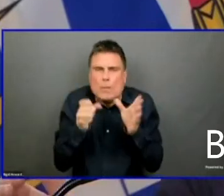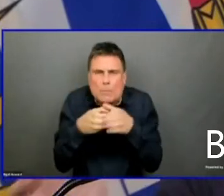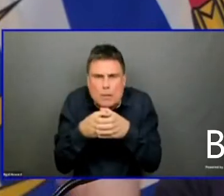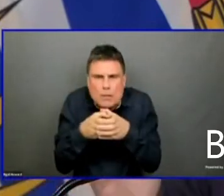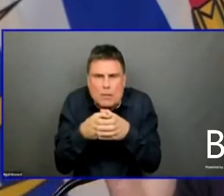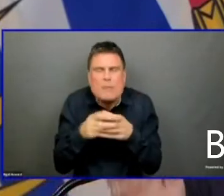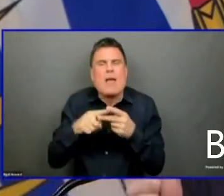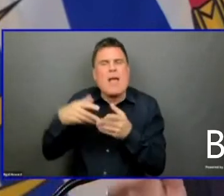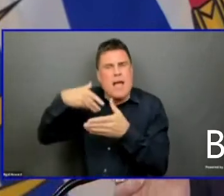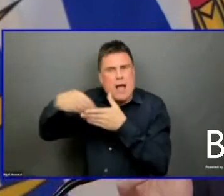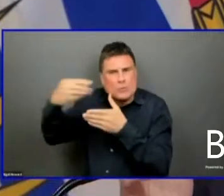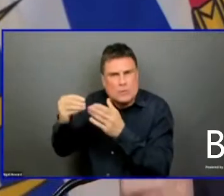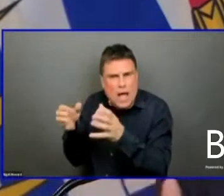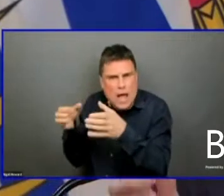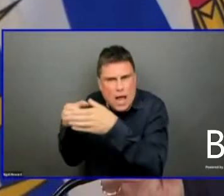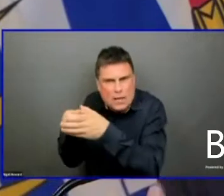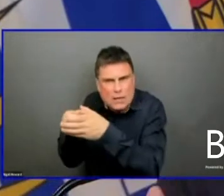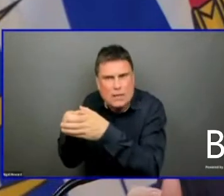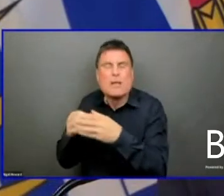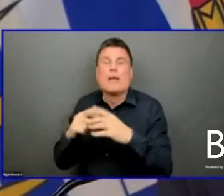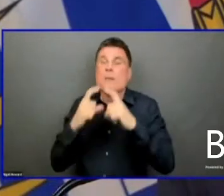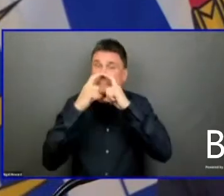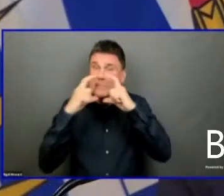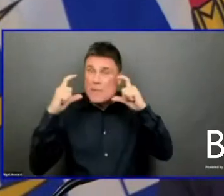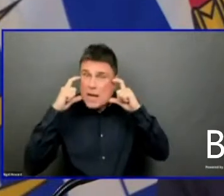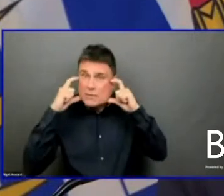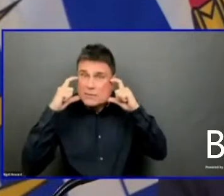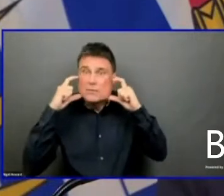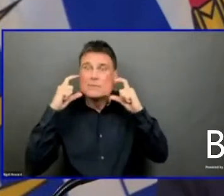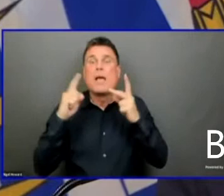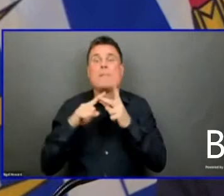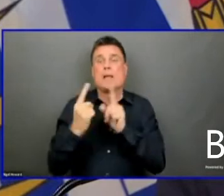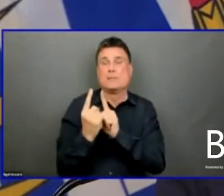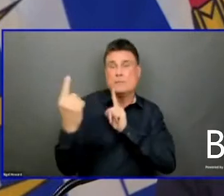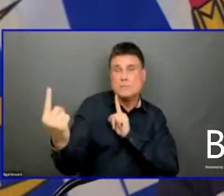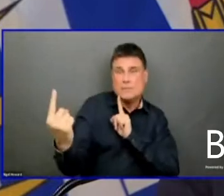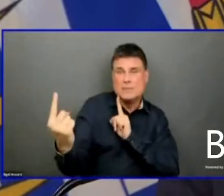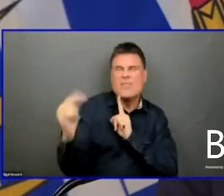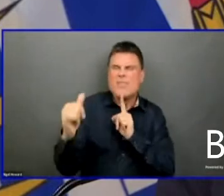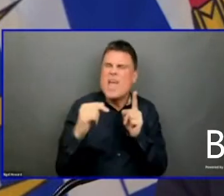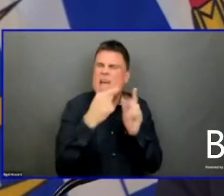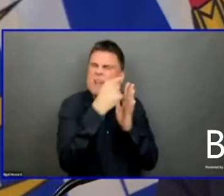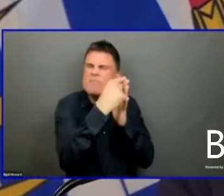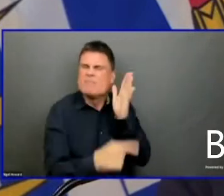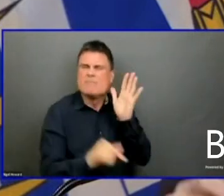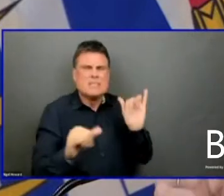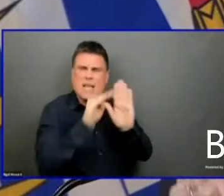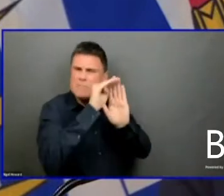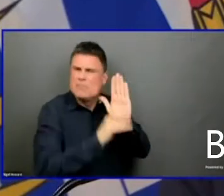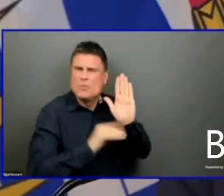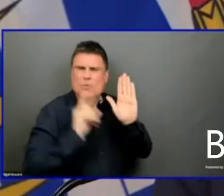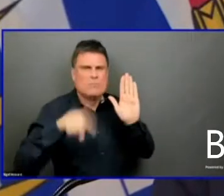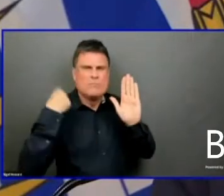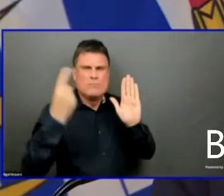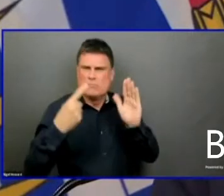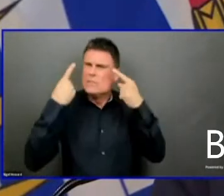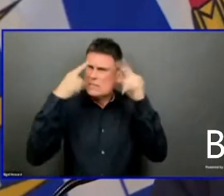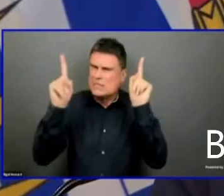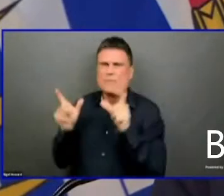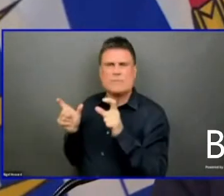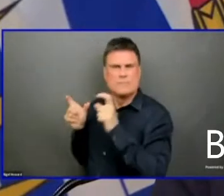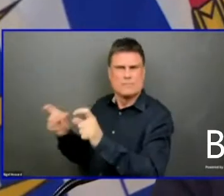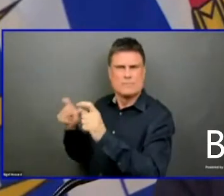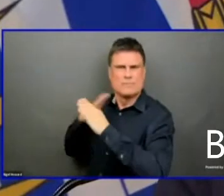from people. The things that we know stop transmission have not changed. What has changed is our risk has